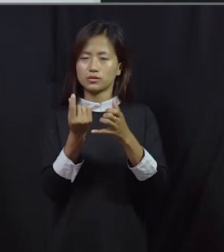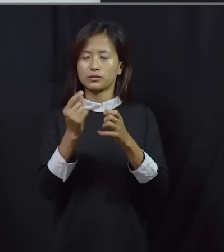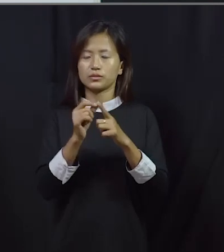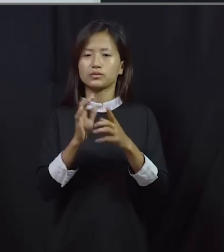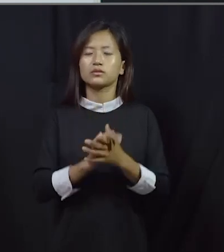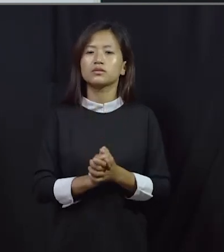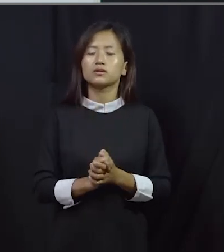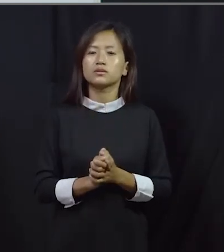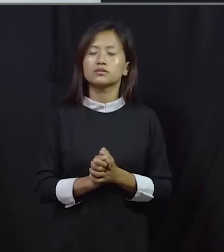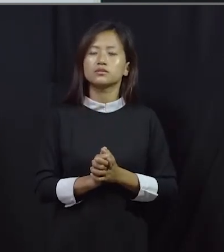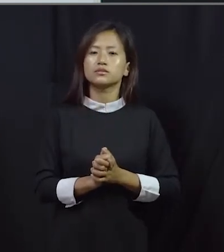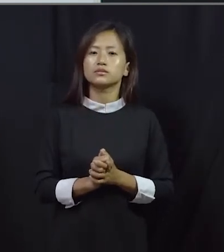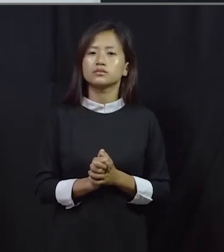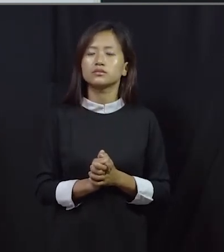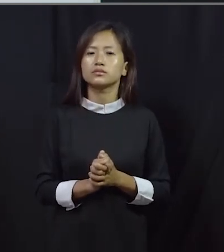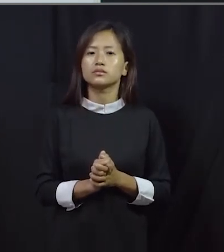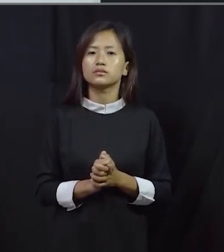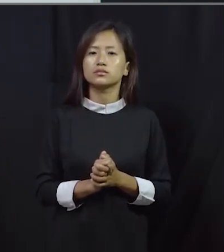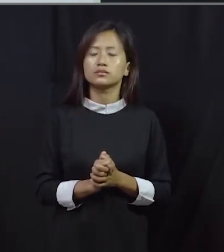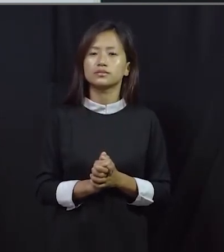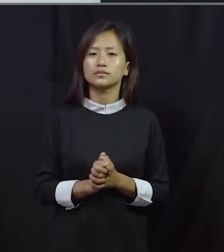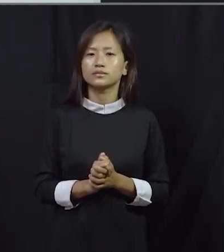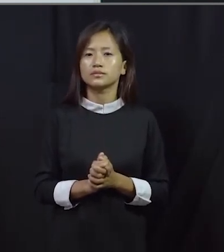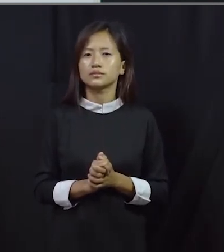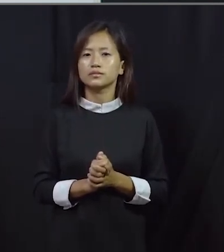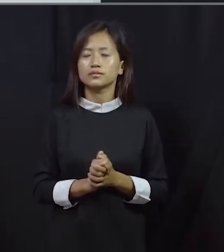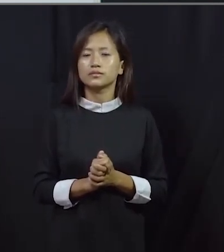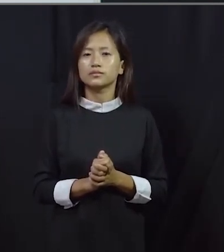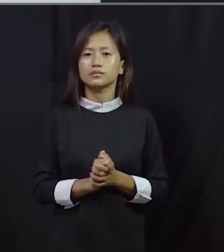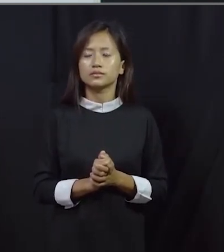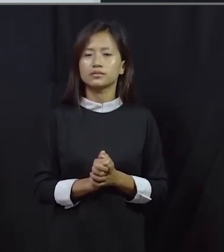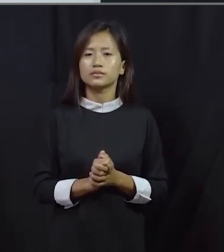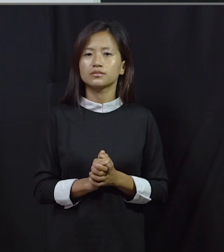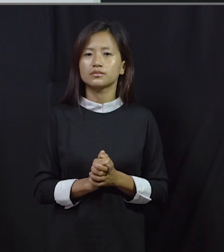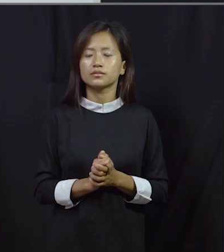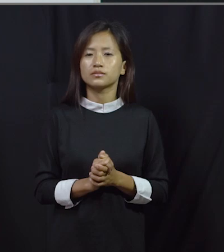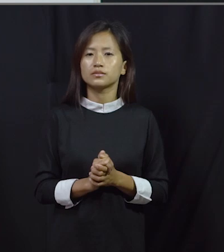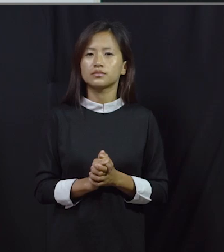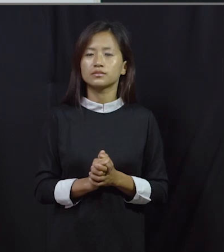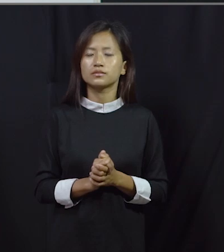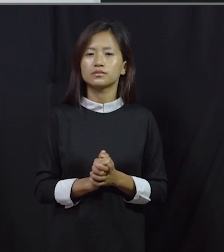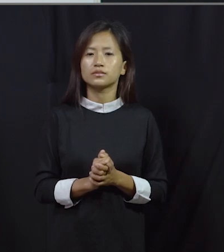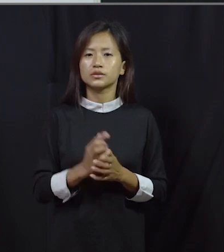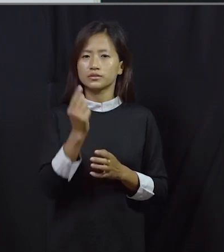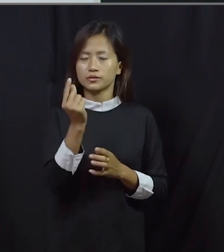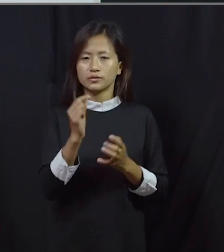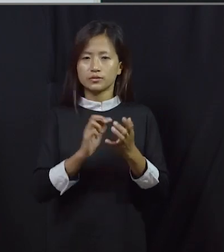units. Okay, so here I have to make one table. So to write all the units, okay, so here I'll write